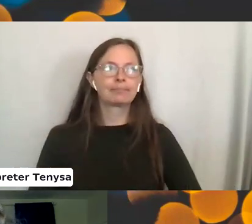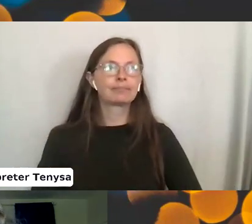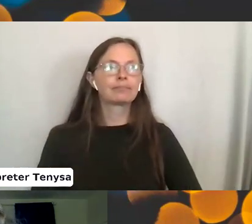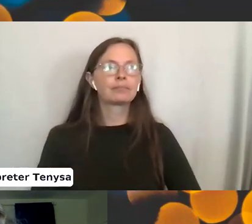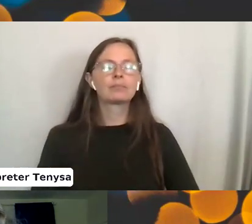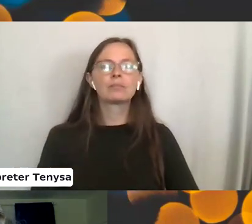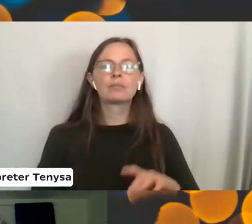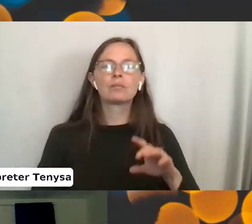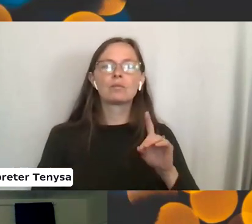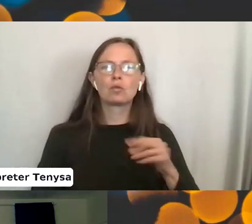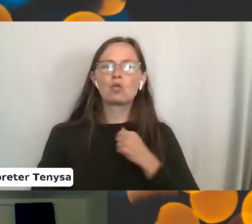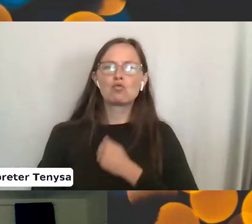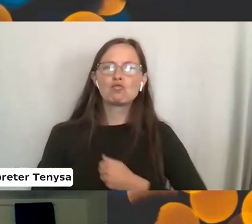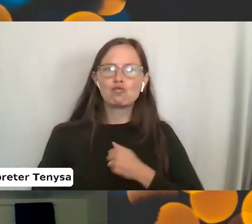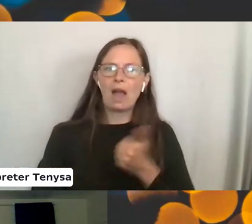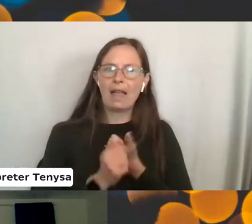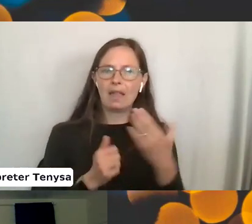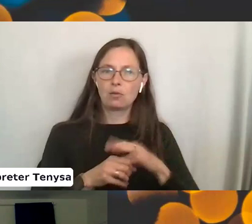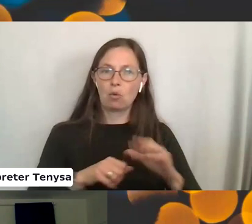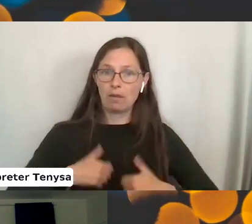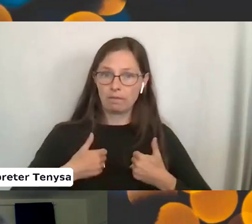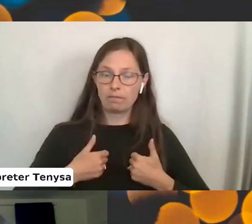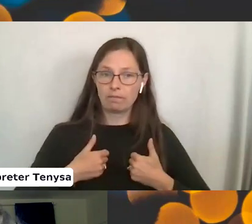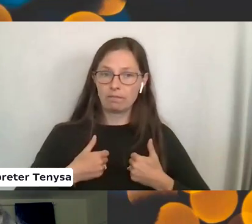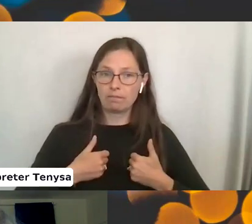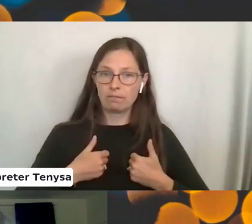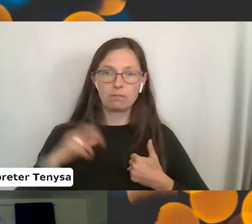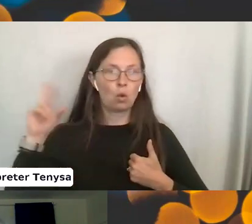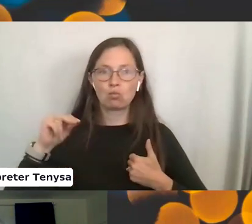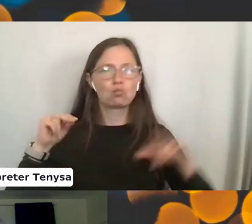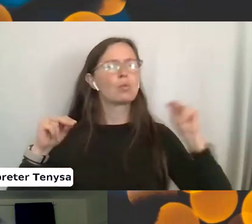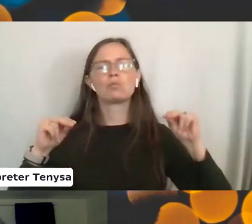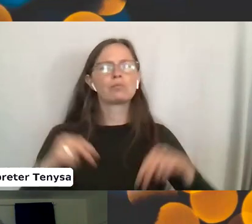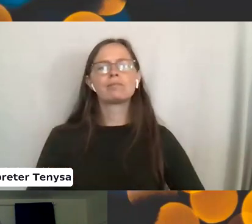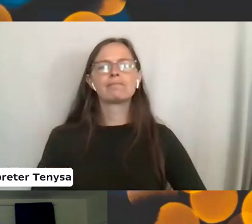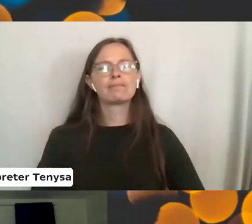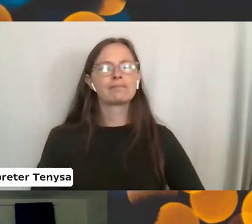Do you Do regret you anything regret so far in your anything life? so far in your life? No. No.